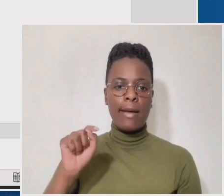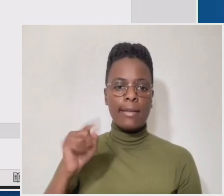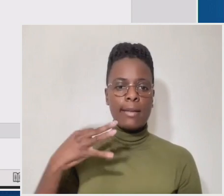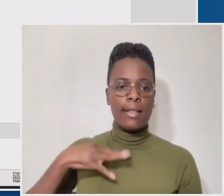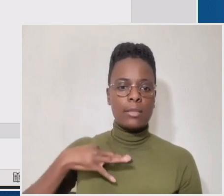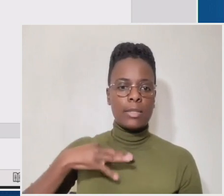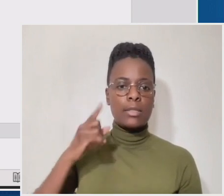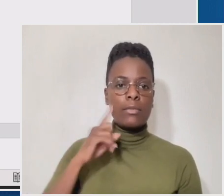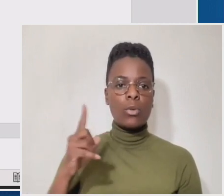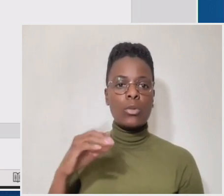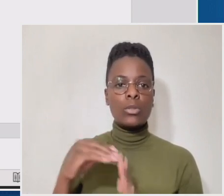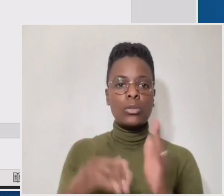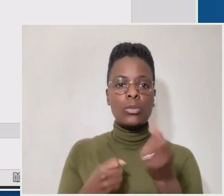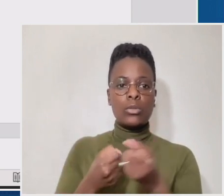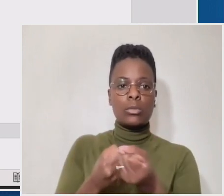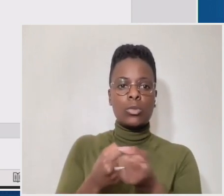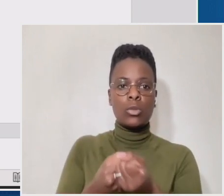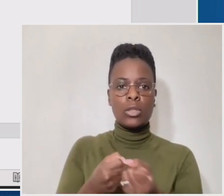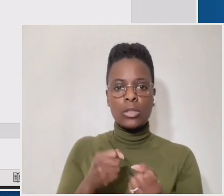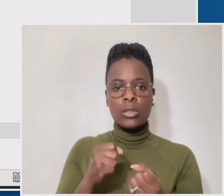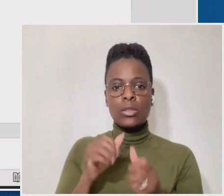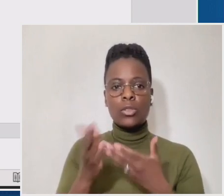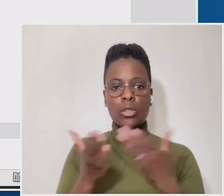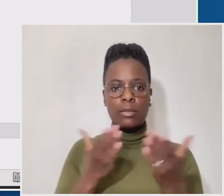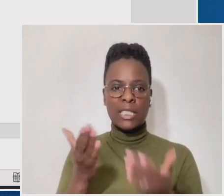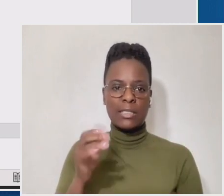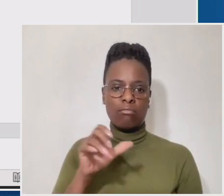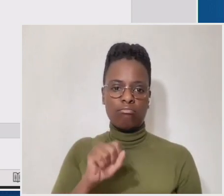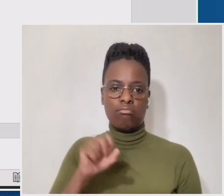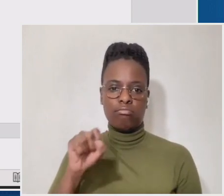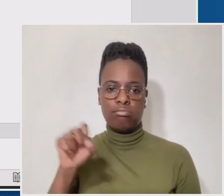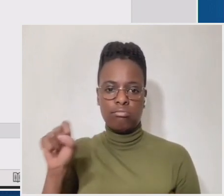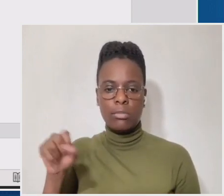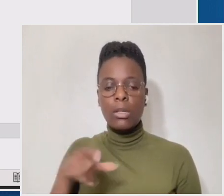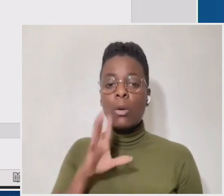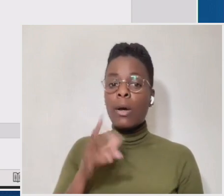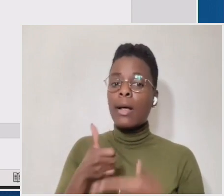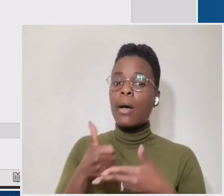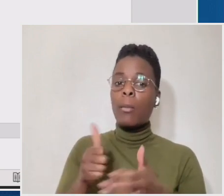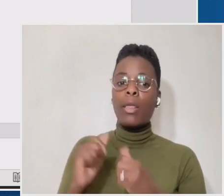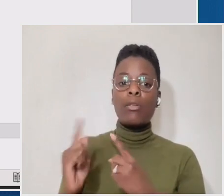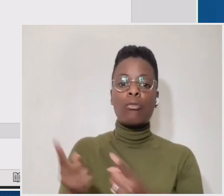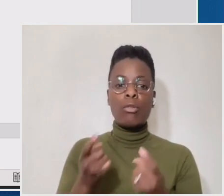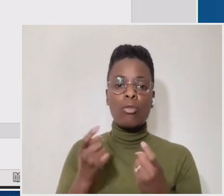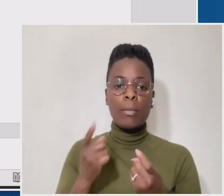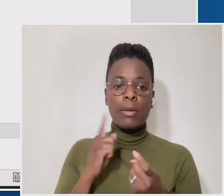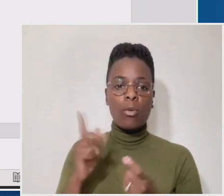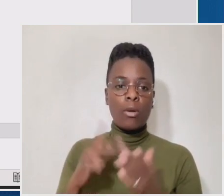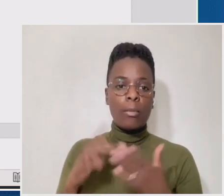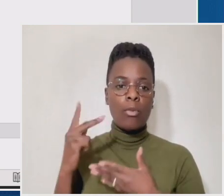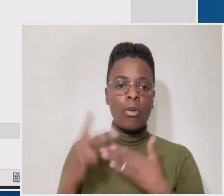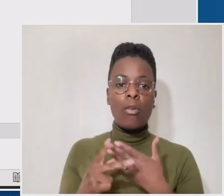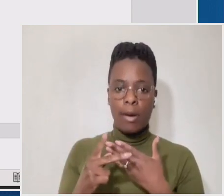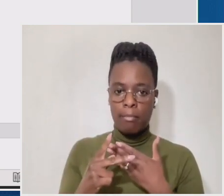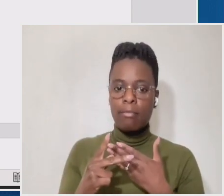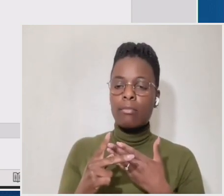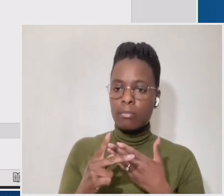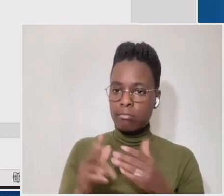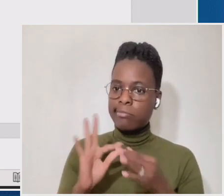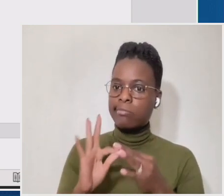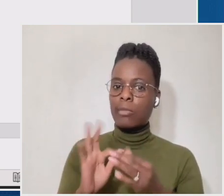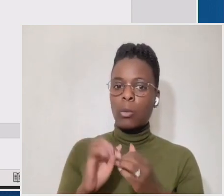services. In addition, it would help with recruitment with some of our programs when it comes to the administrative pieces. That